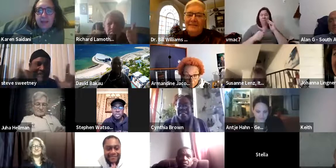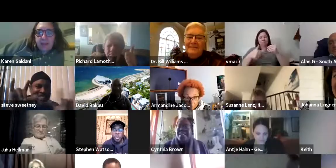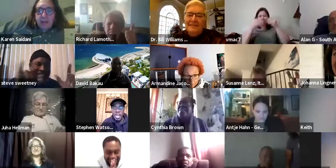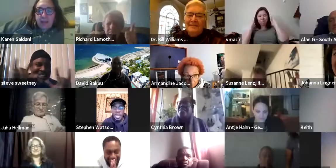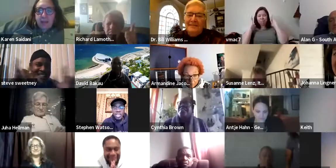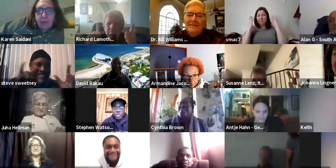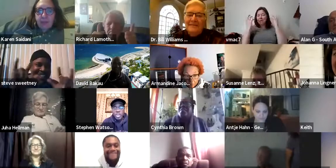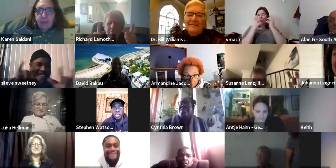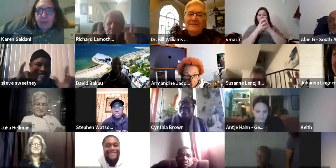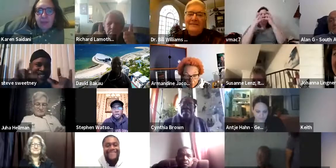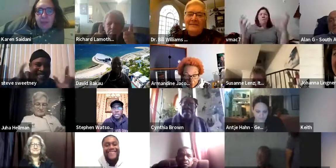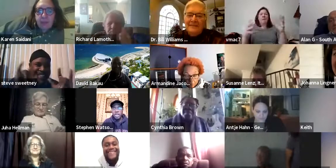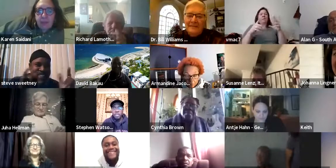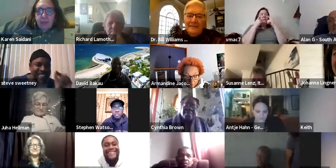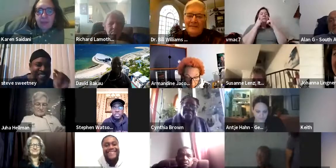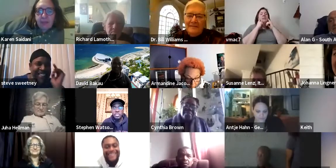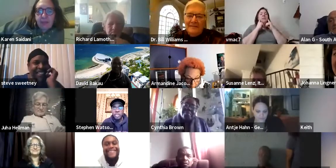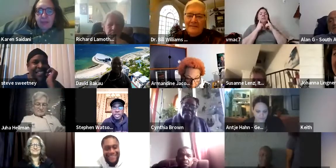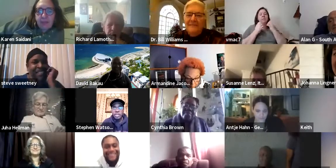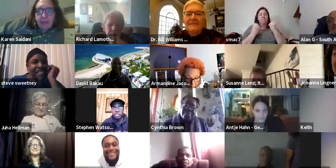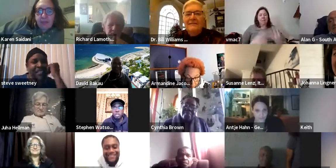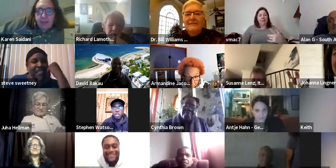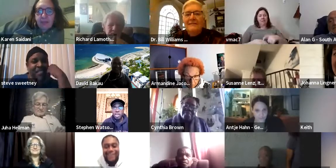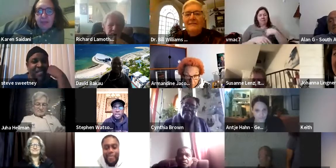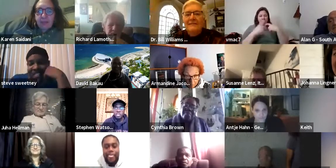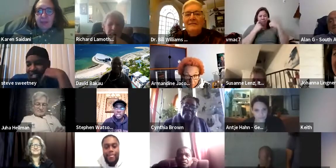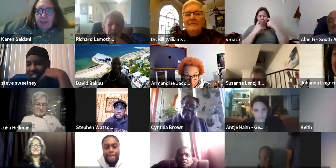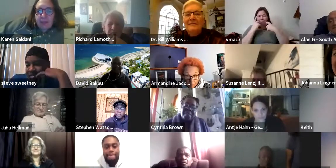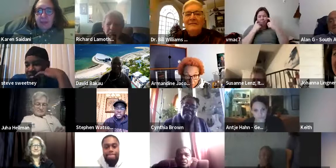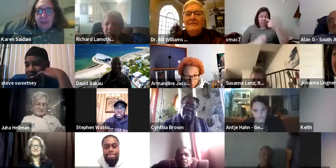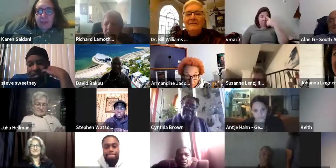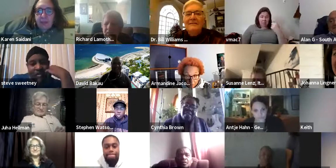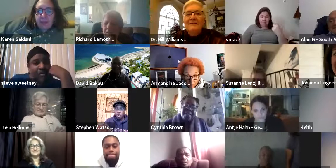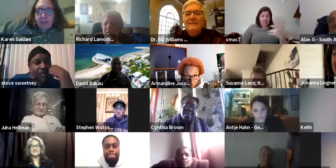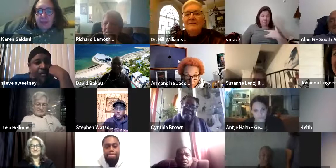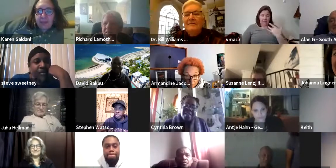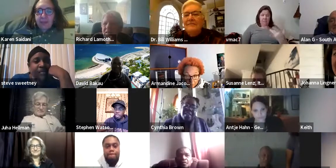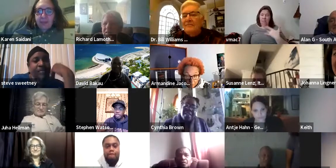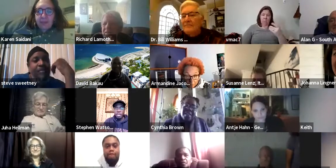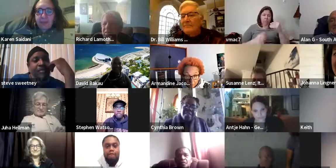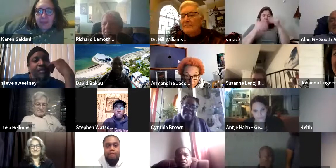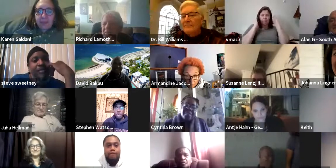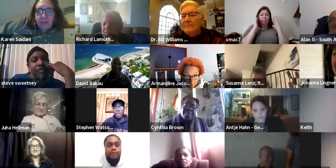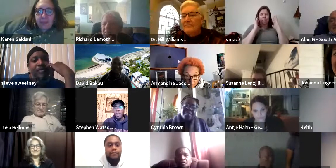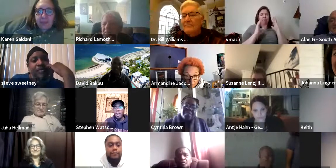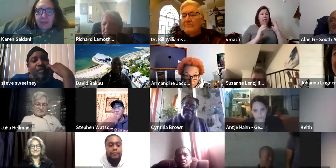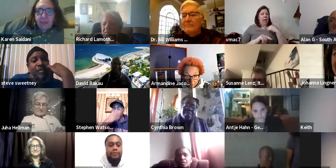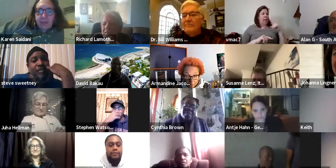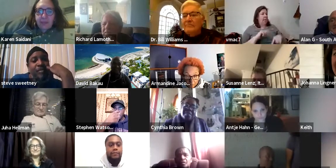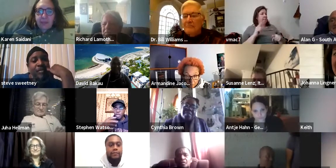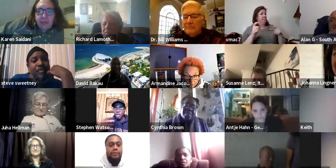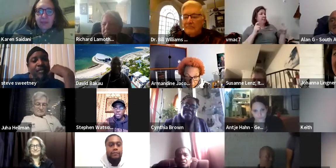times. And that's why the tears come, in a lot of reasons why the tears come, because the feeling is so overwhelming of what we're a part